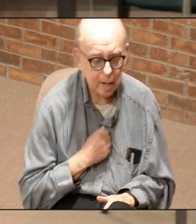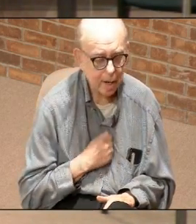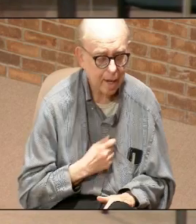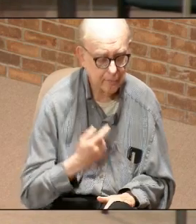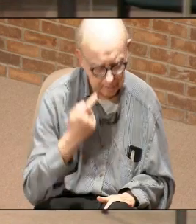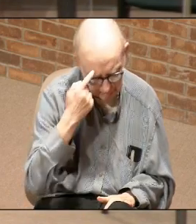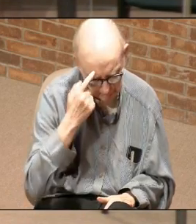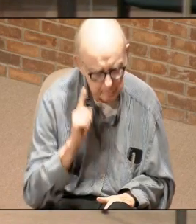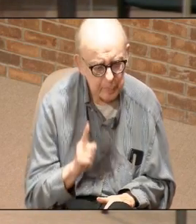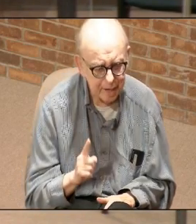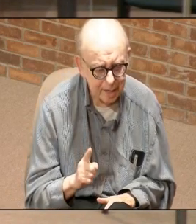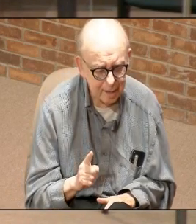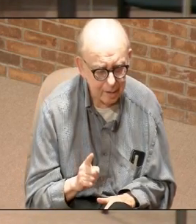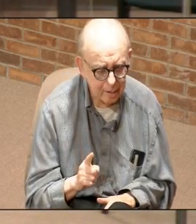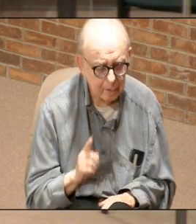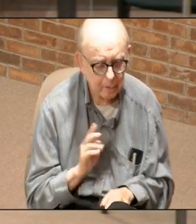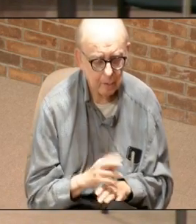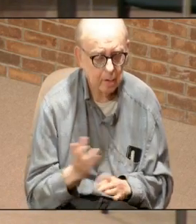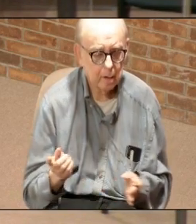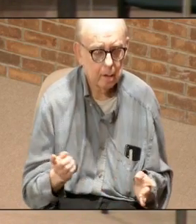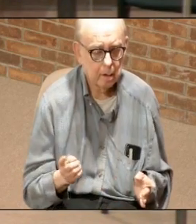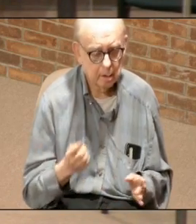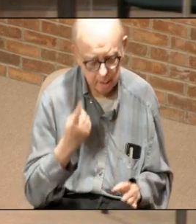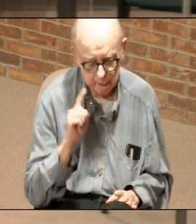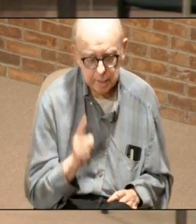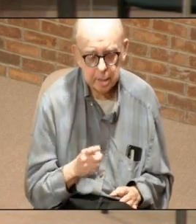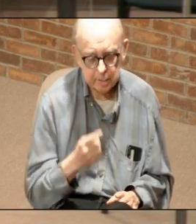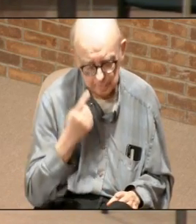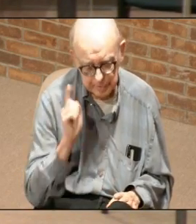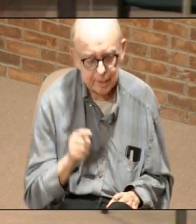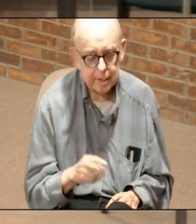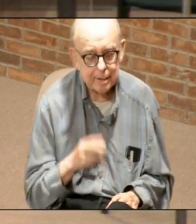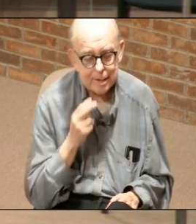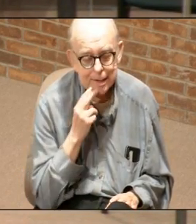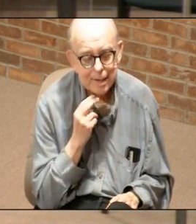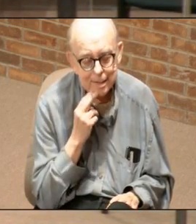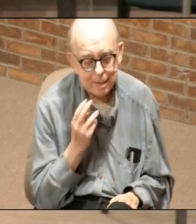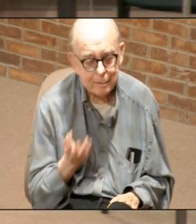penny. Used to, I could buy penny candy.